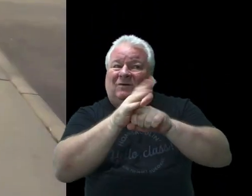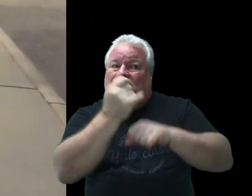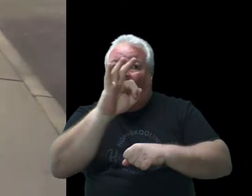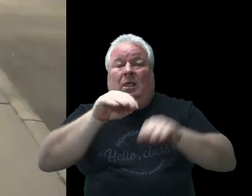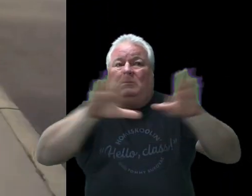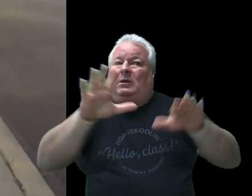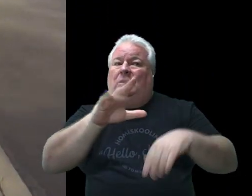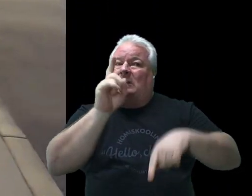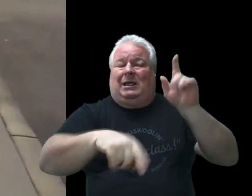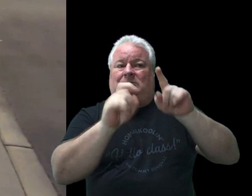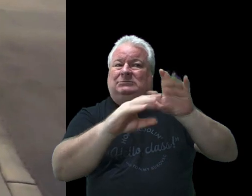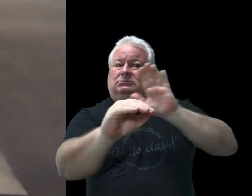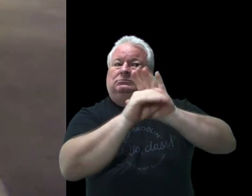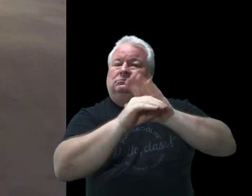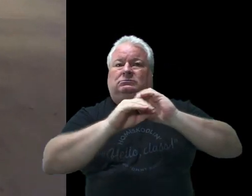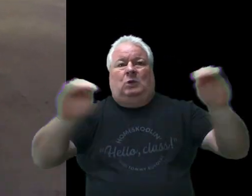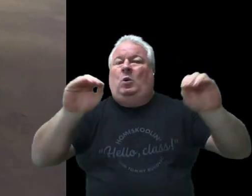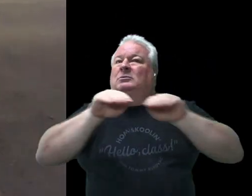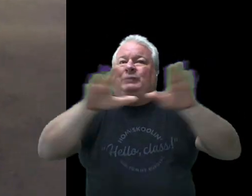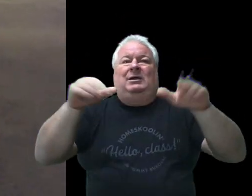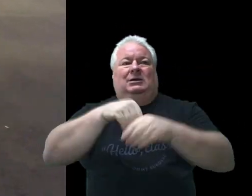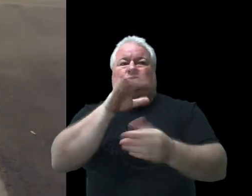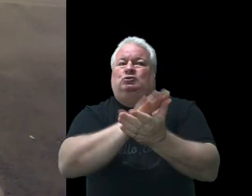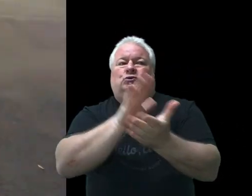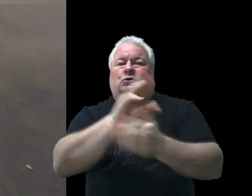COVID-19 free environment.